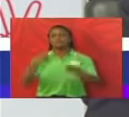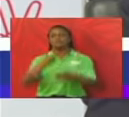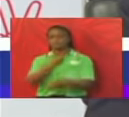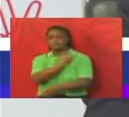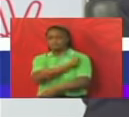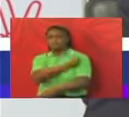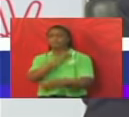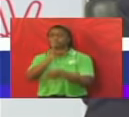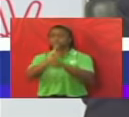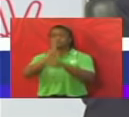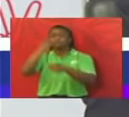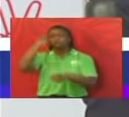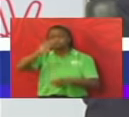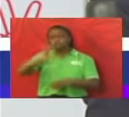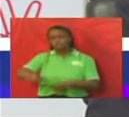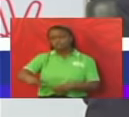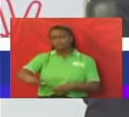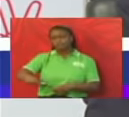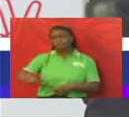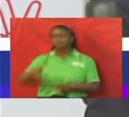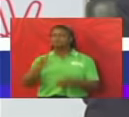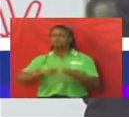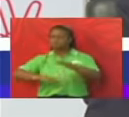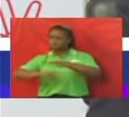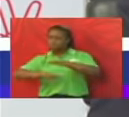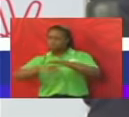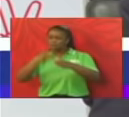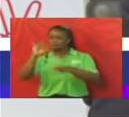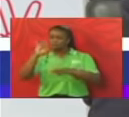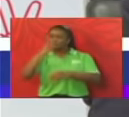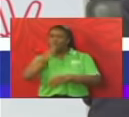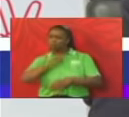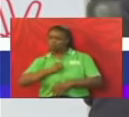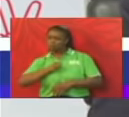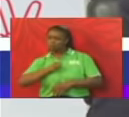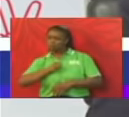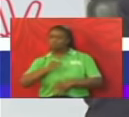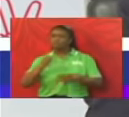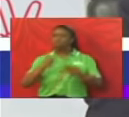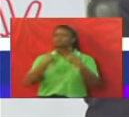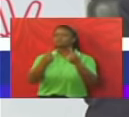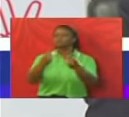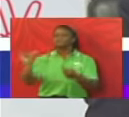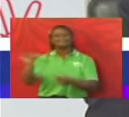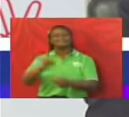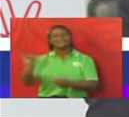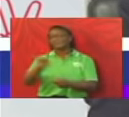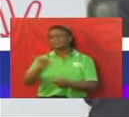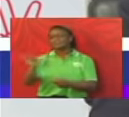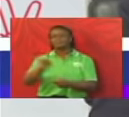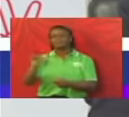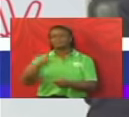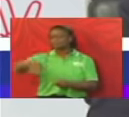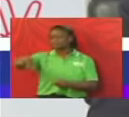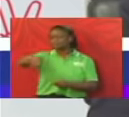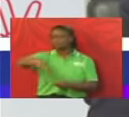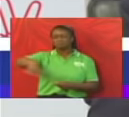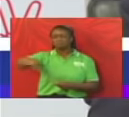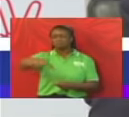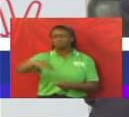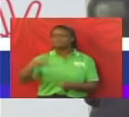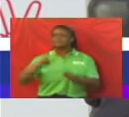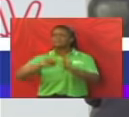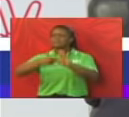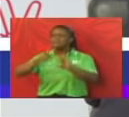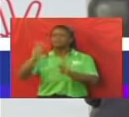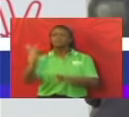this stage. So you simply present to these same sites as of Wednesday morning. You identify yourself